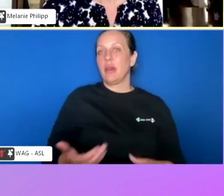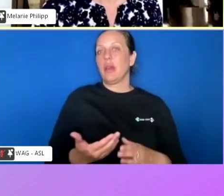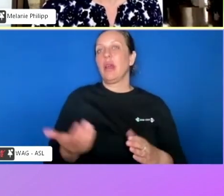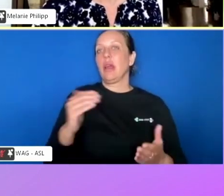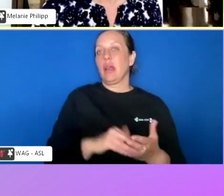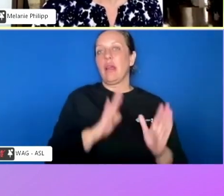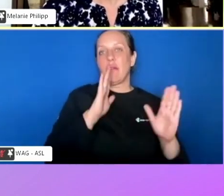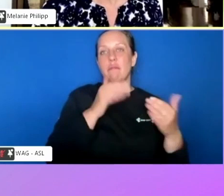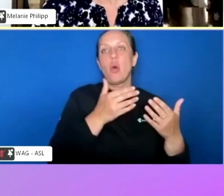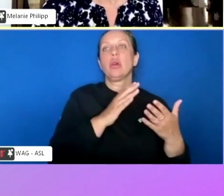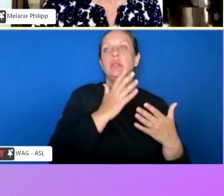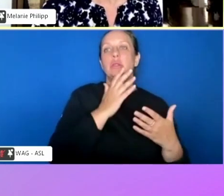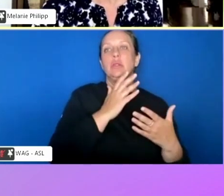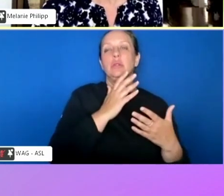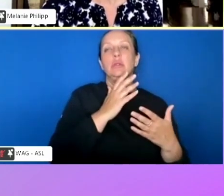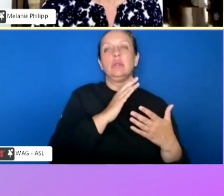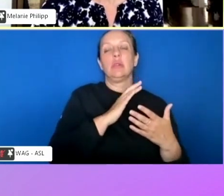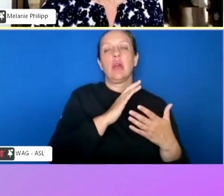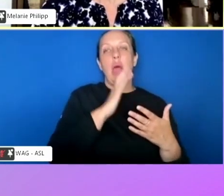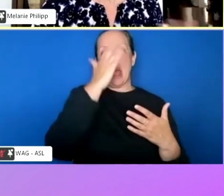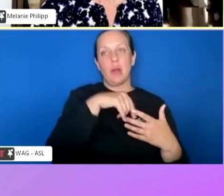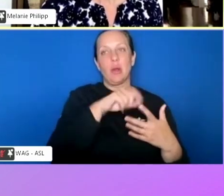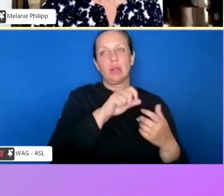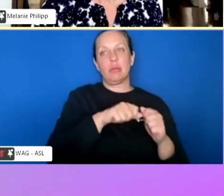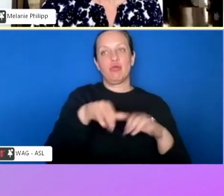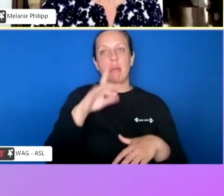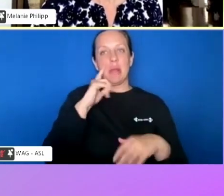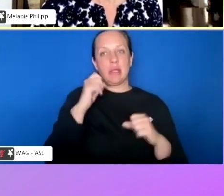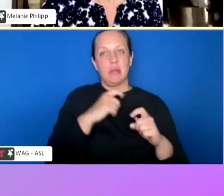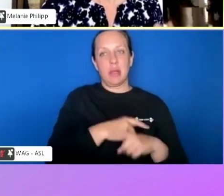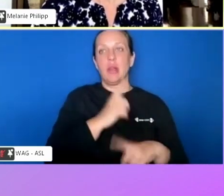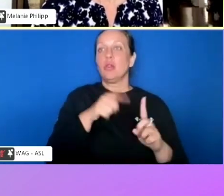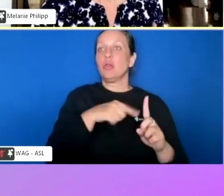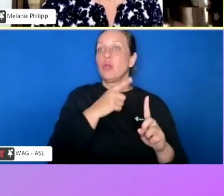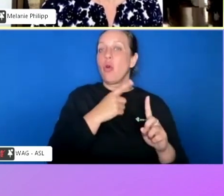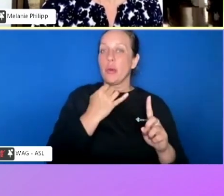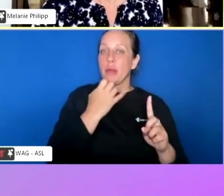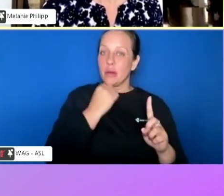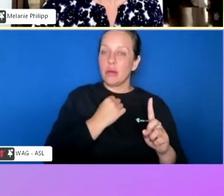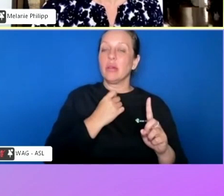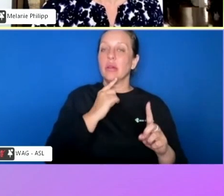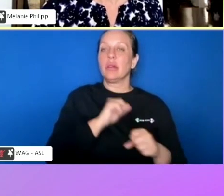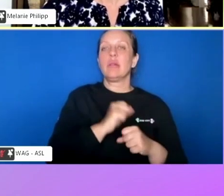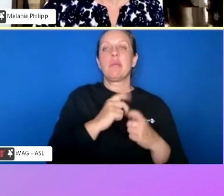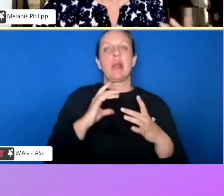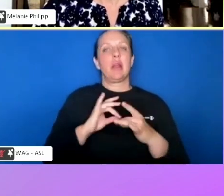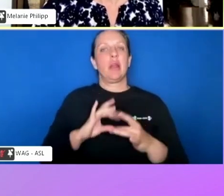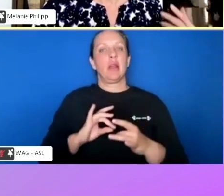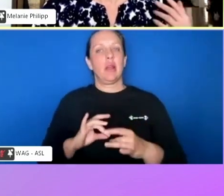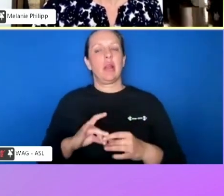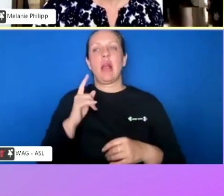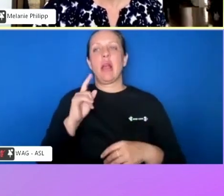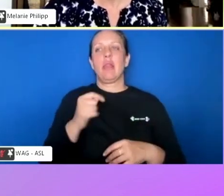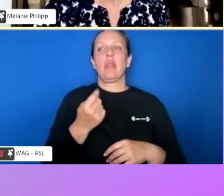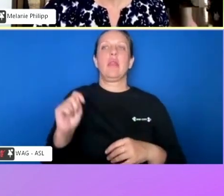risk. It could be dropped due to its complexity. Its goal is worthy indeed, but many have commented that it is the